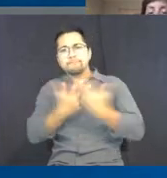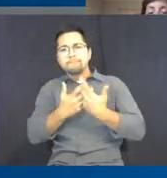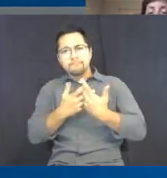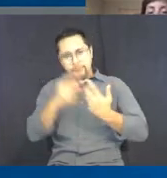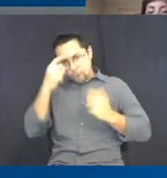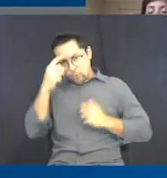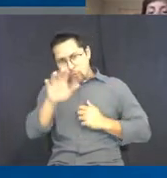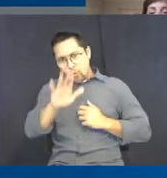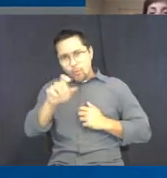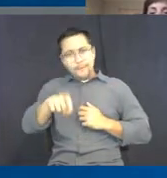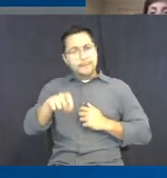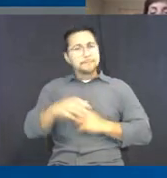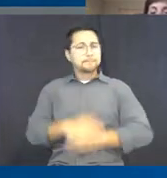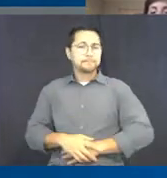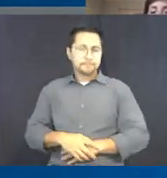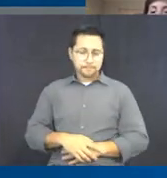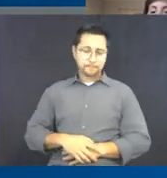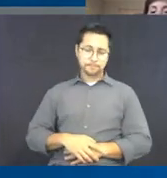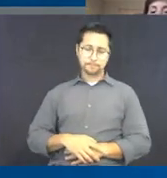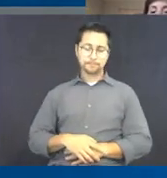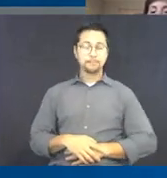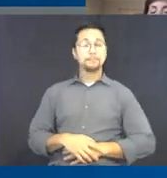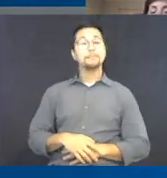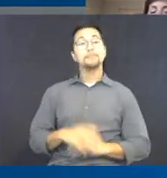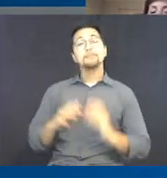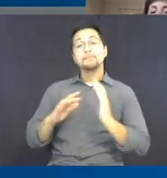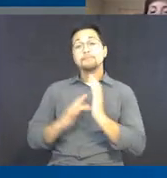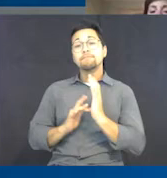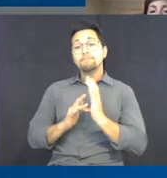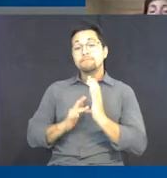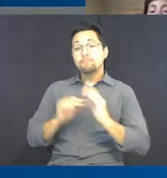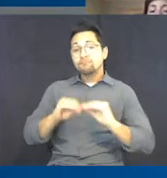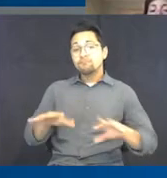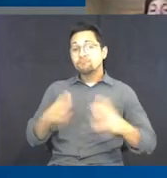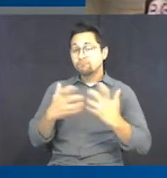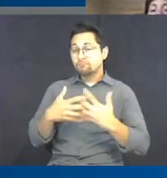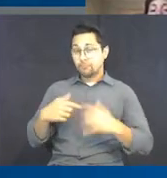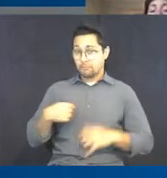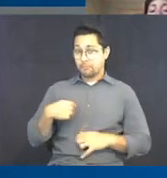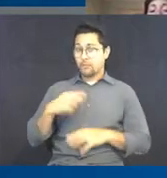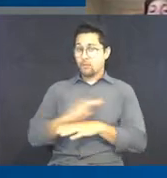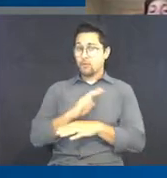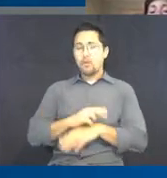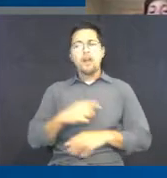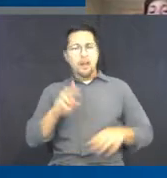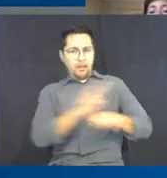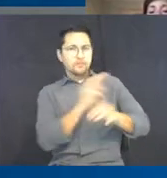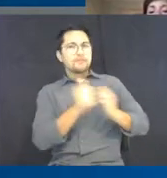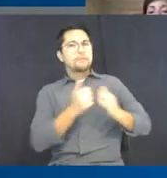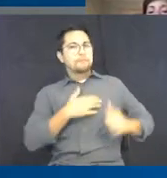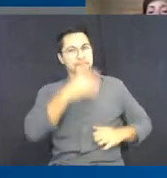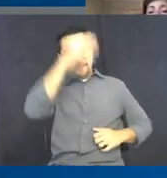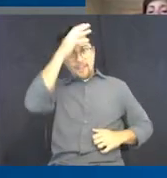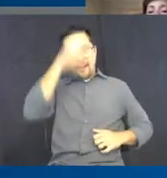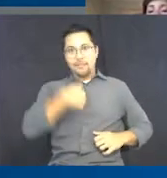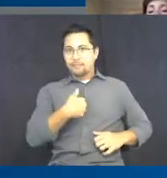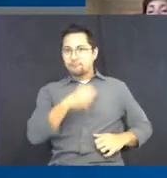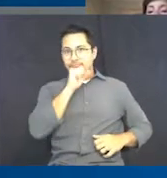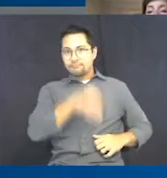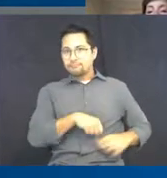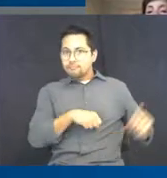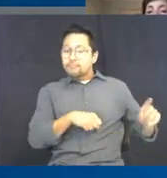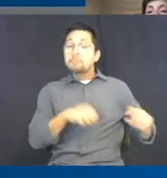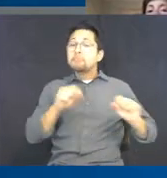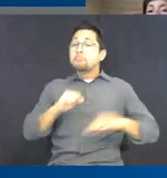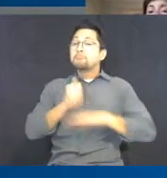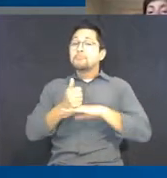when it's time to take your medication, you get a single dose that is administered. And if the medicine isn't taken from the device, you can set